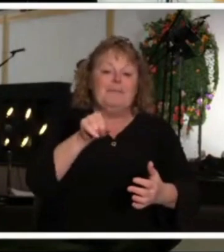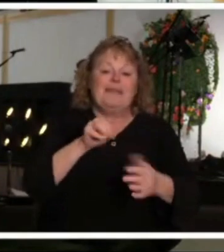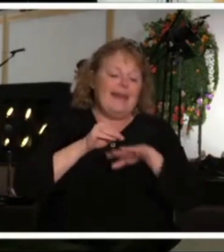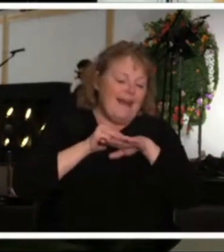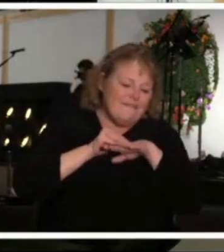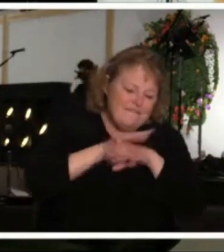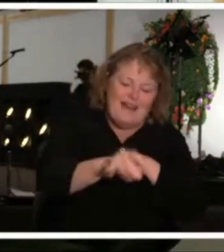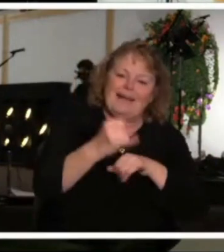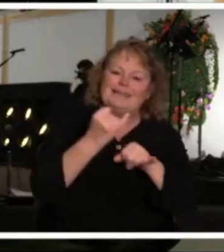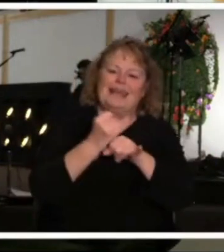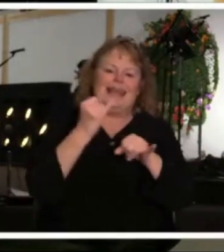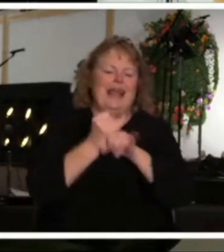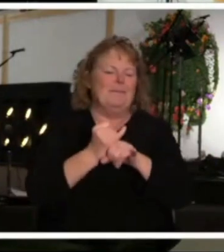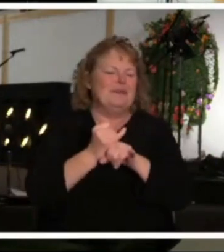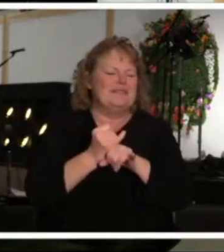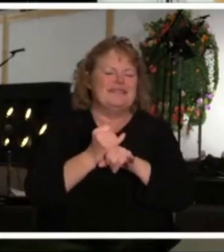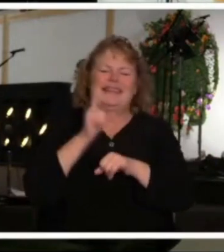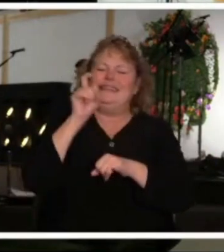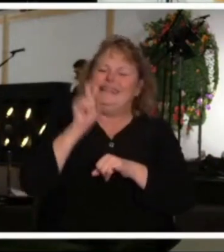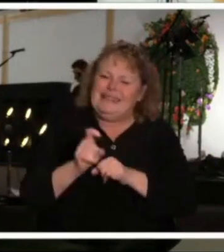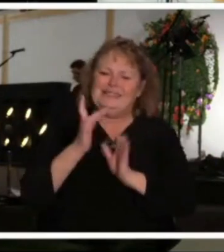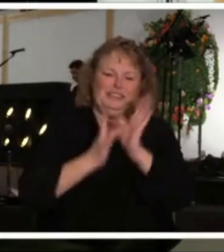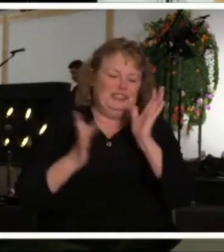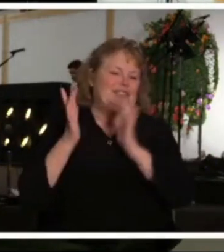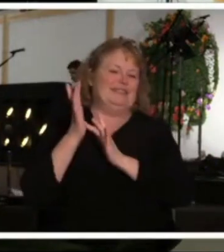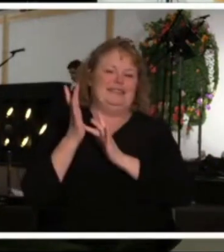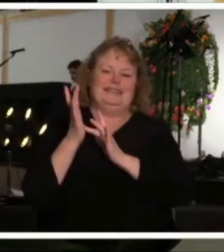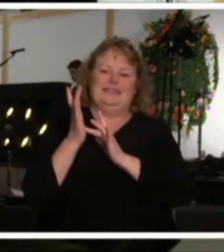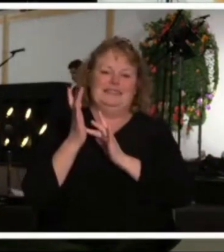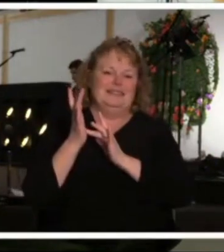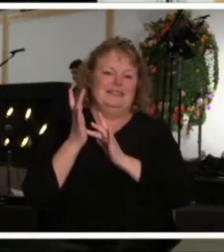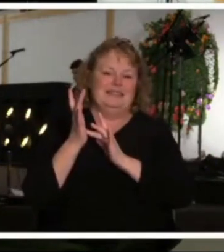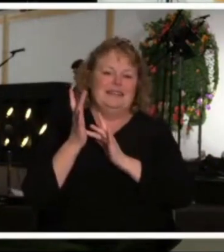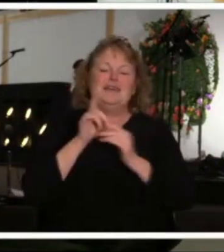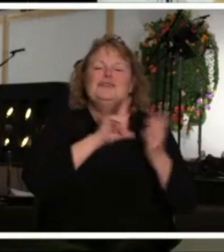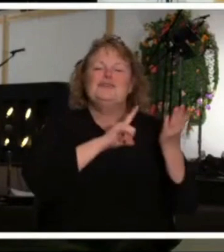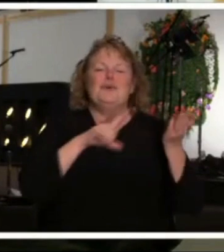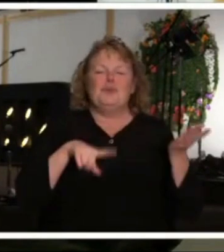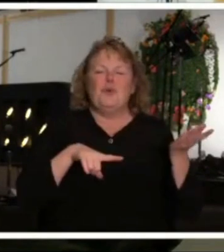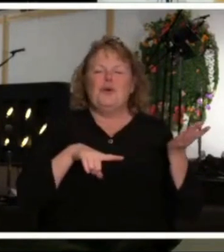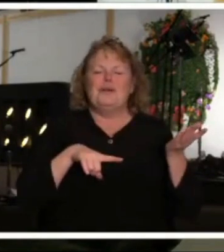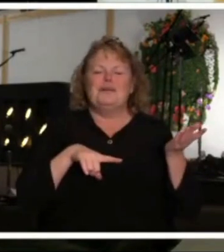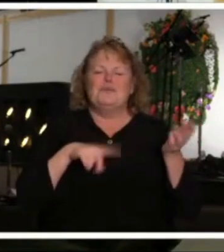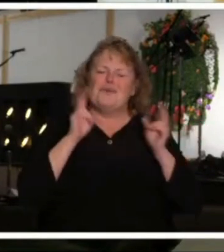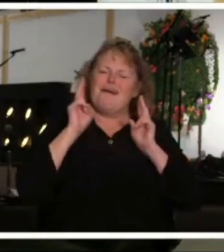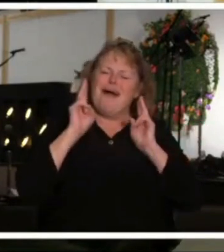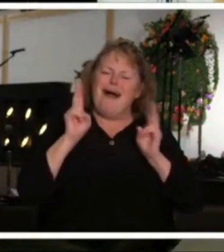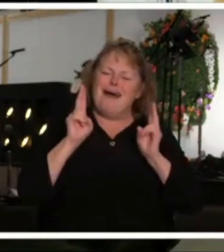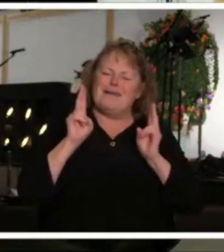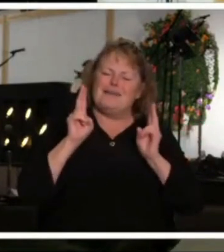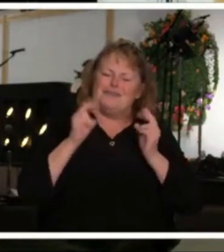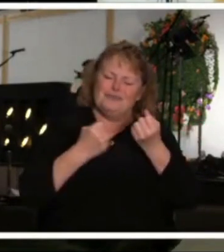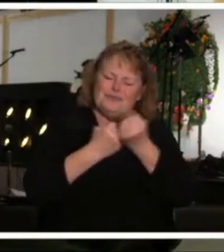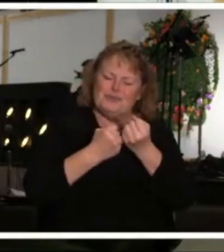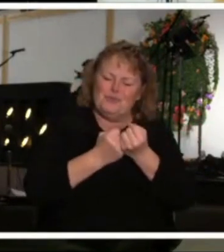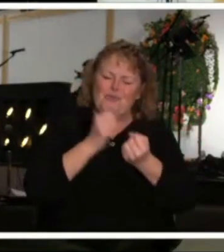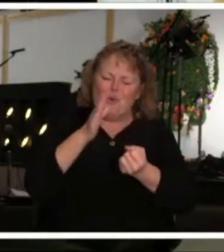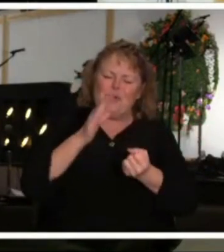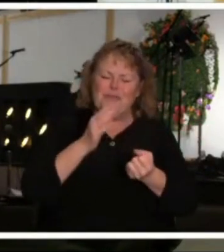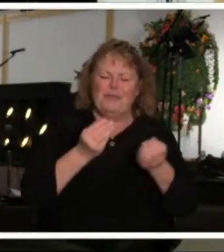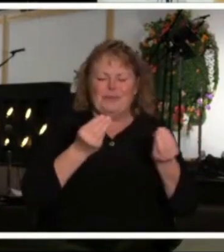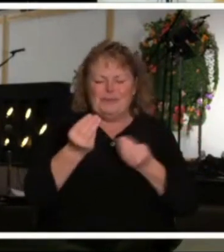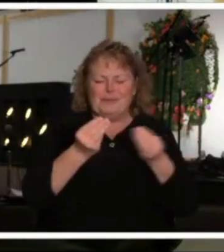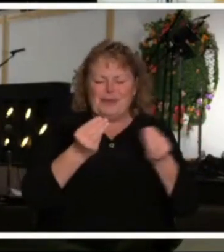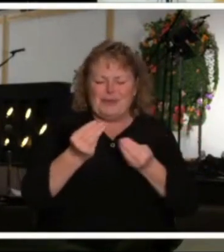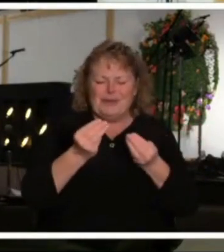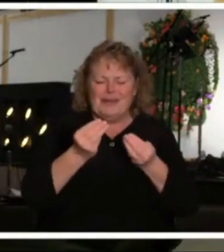campus that desperately needs Jesus. And so, Lord, it is our honor to invest in their ministry. It is our honor